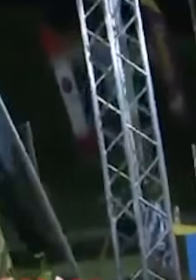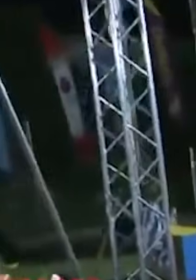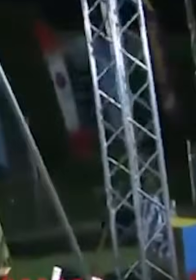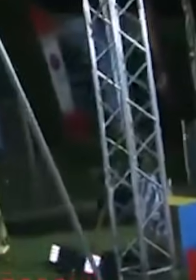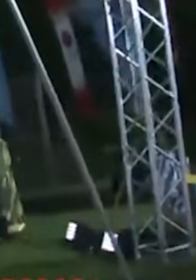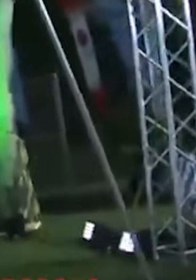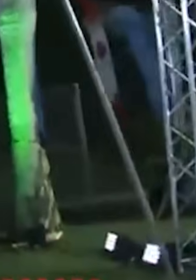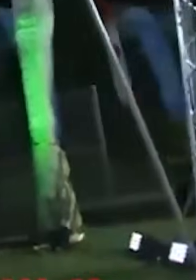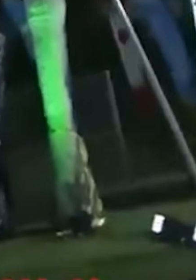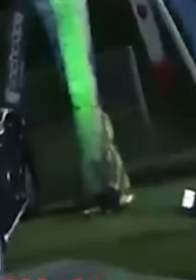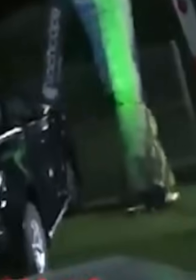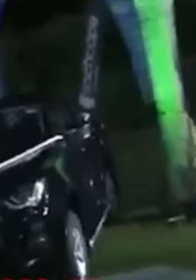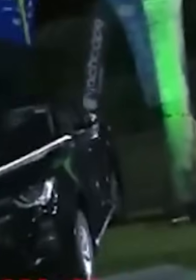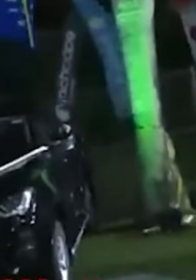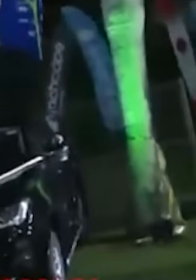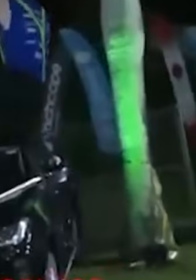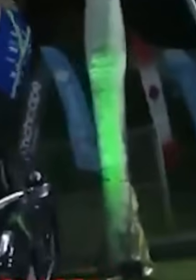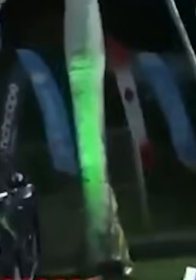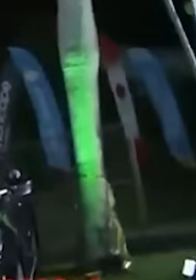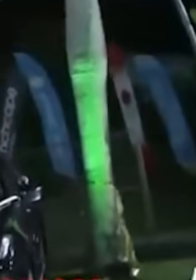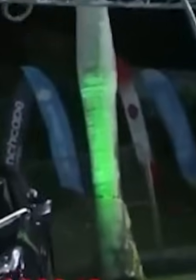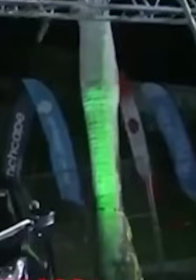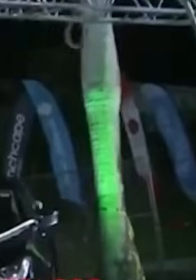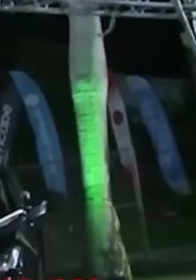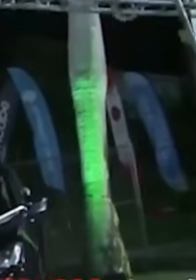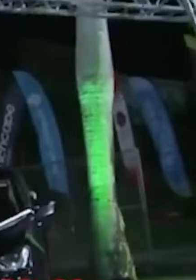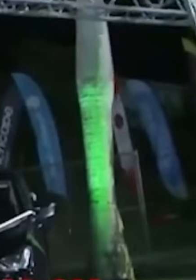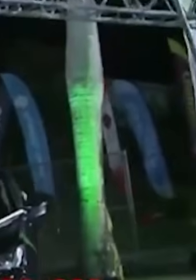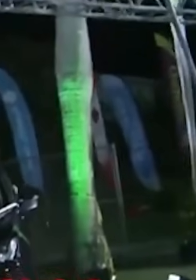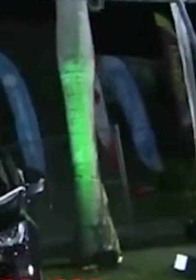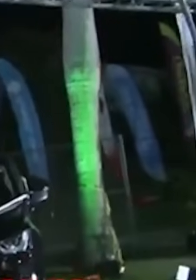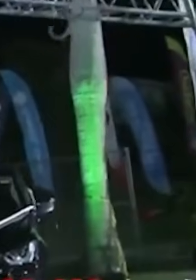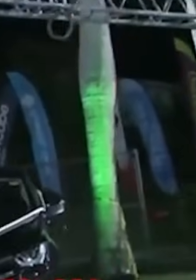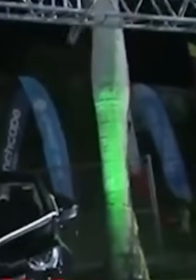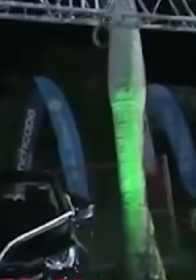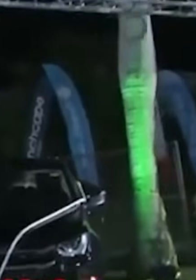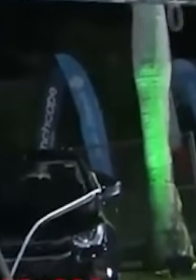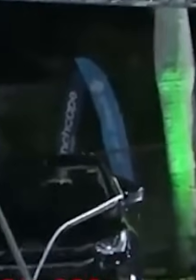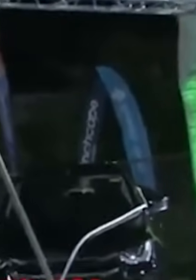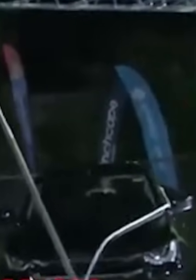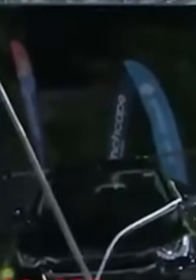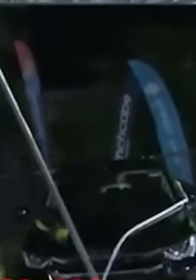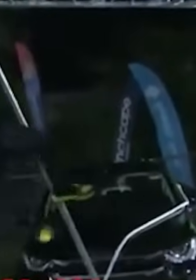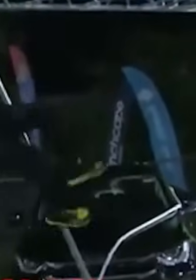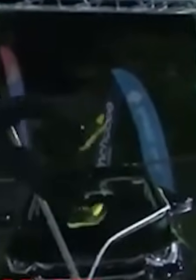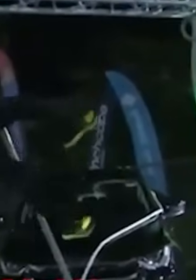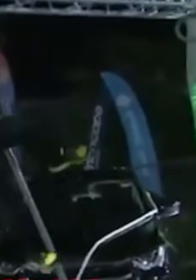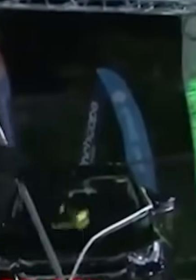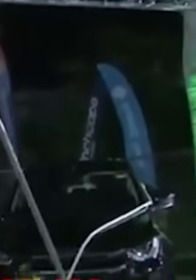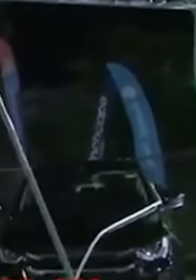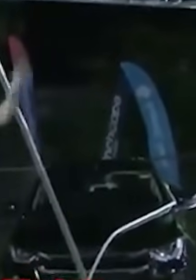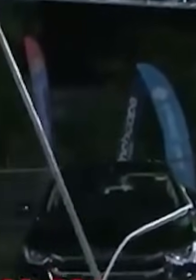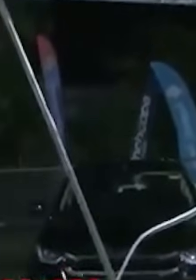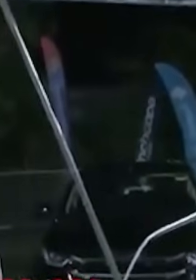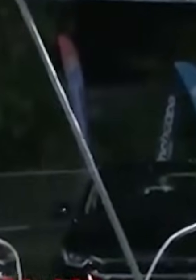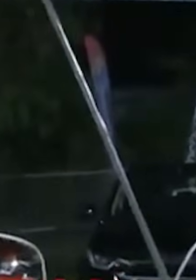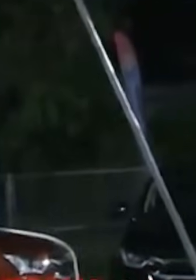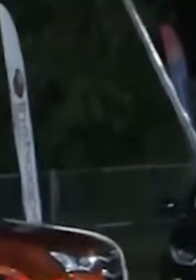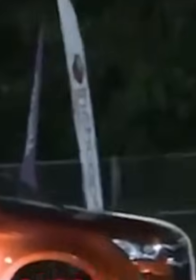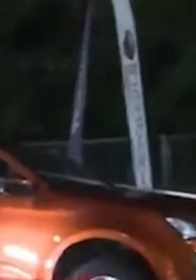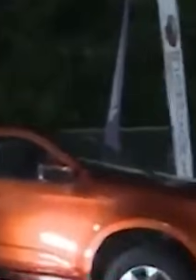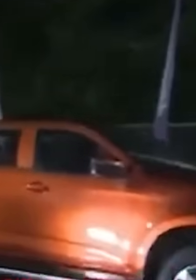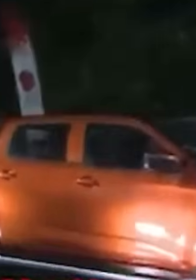Brenda Wills, is in full support of our country's 40-strong contingent, which shows just how much of a global reach the event